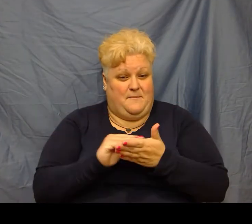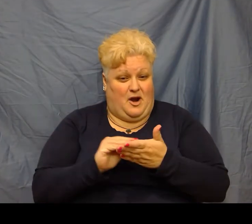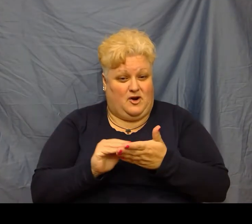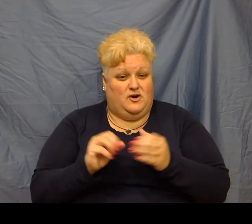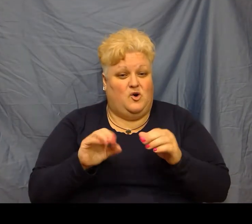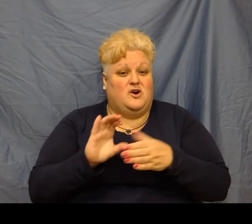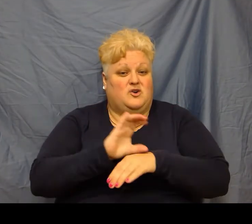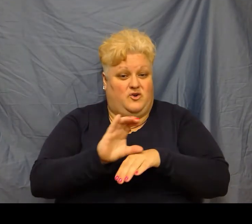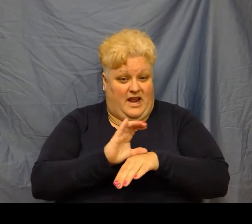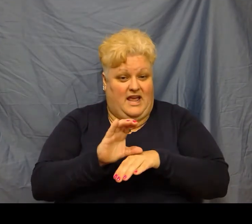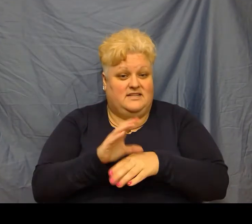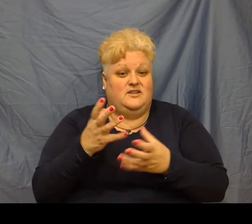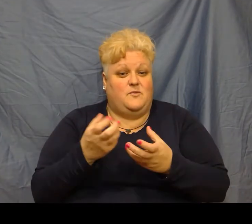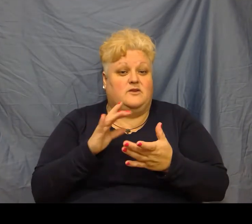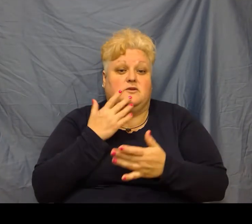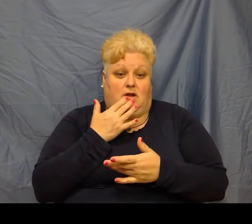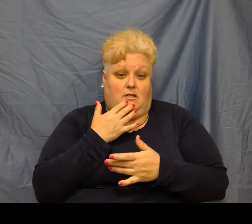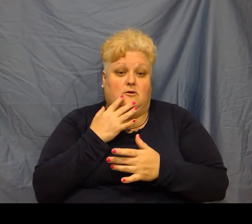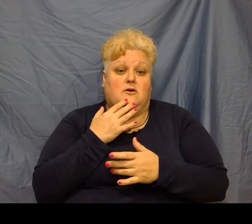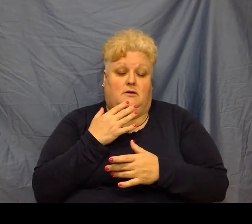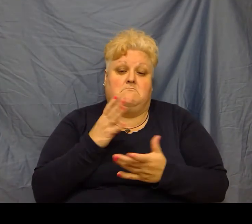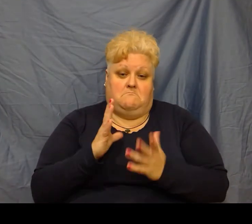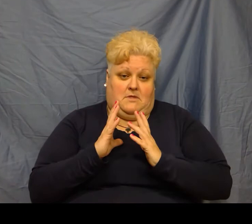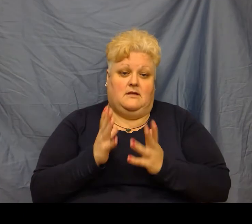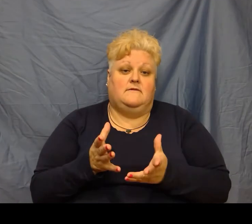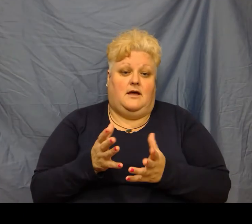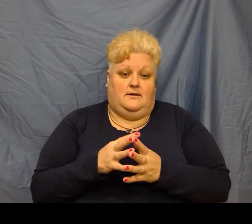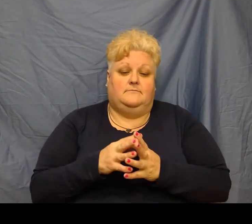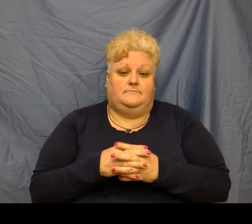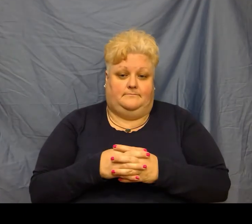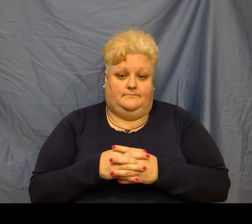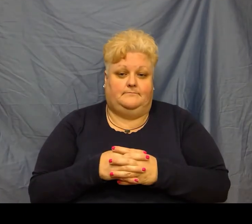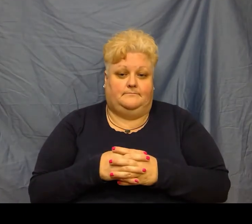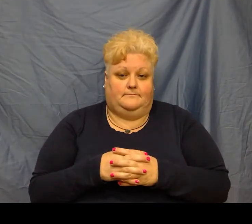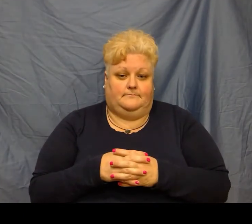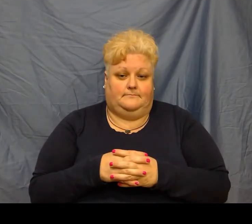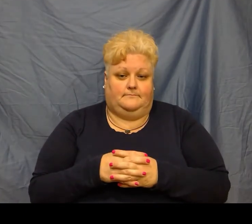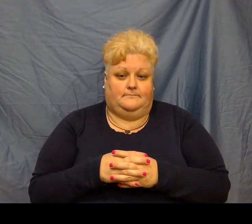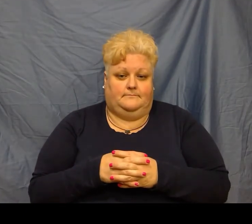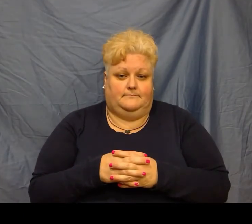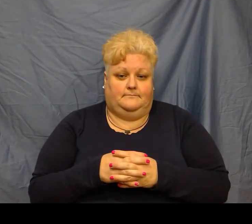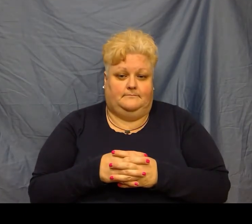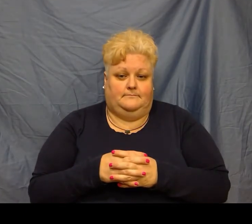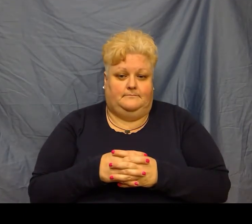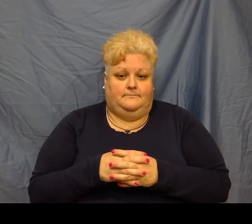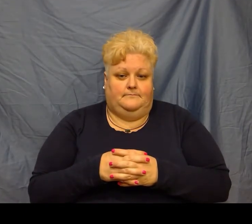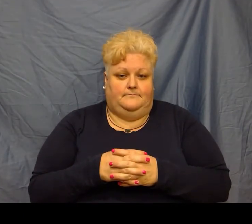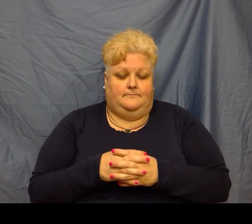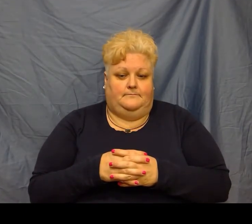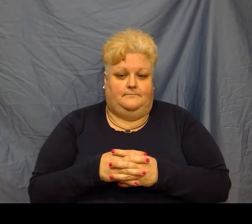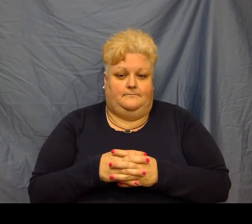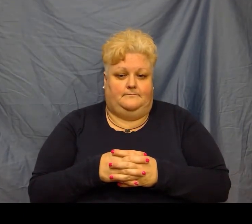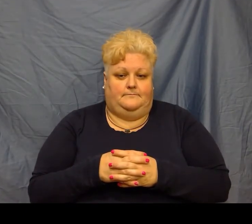or you have crayons and you'd like to color in your designs of the drawing that you already made, that is also a really